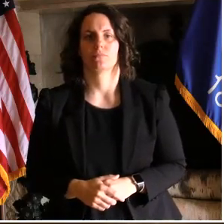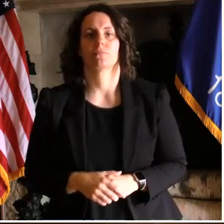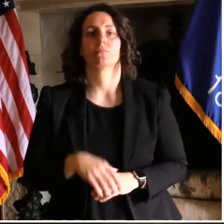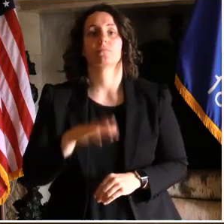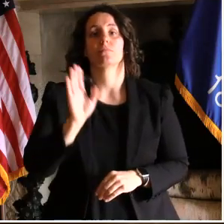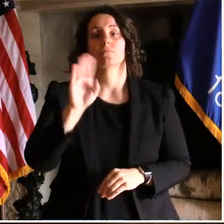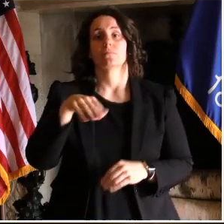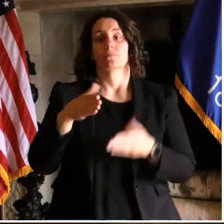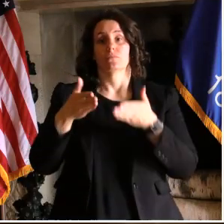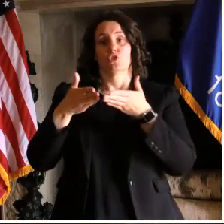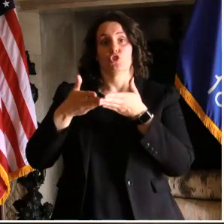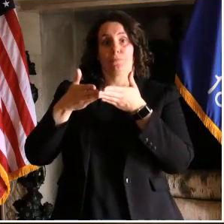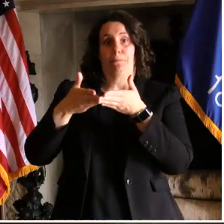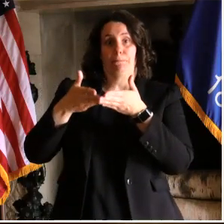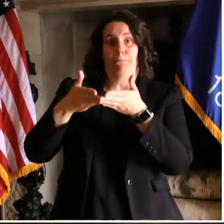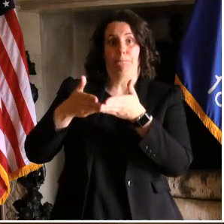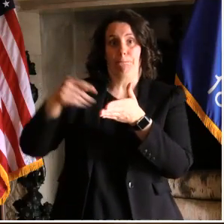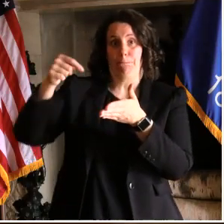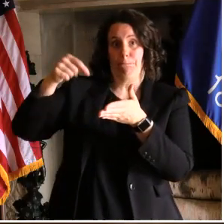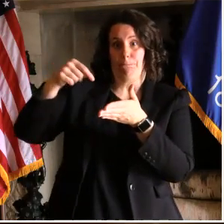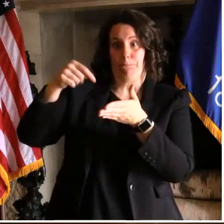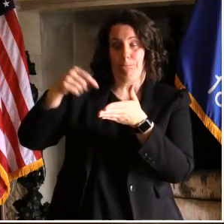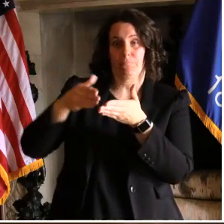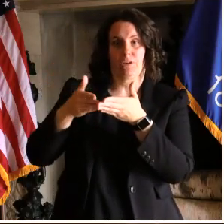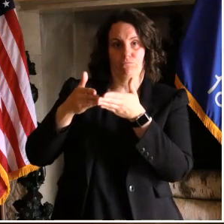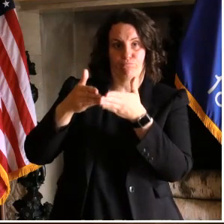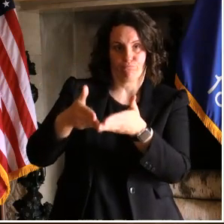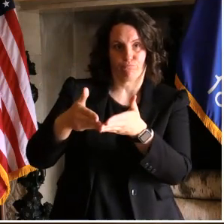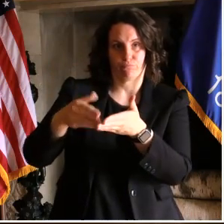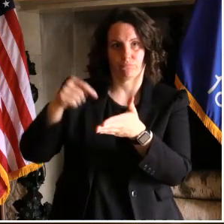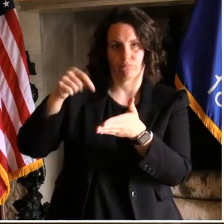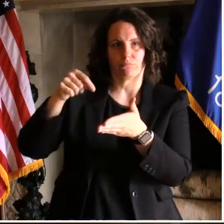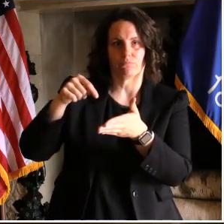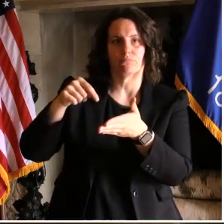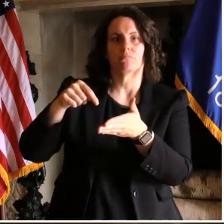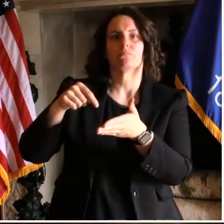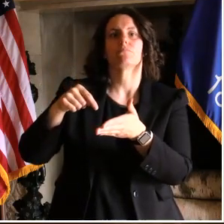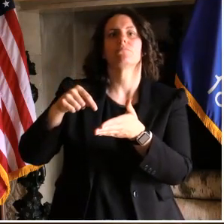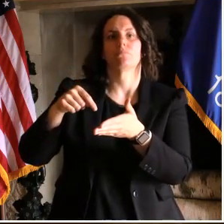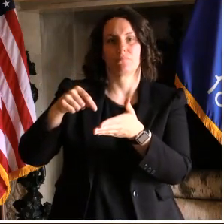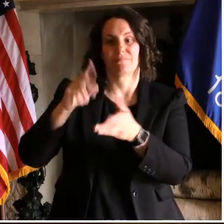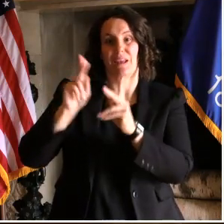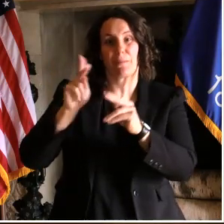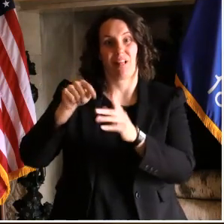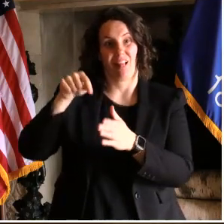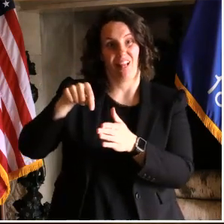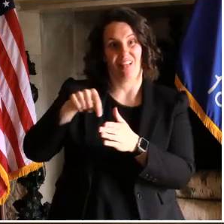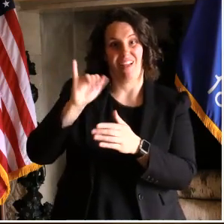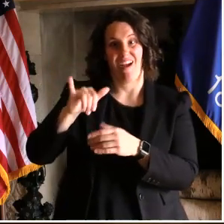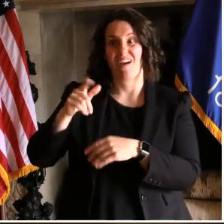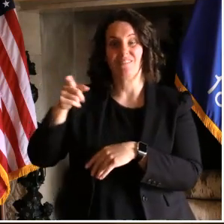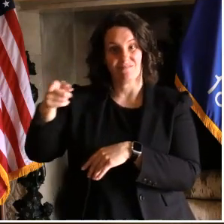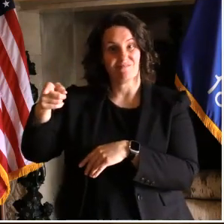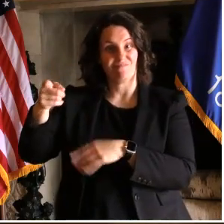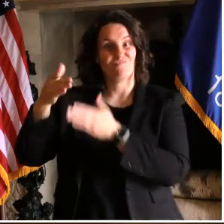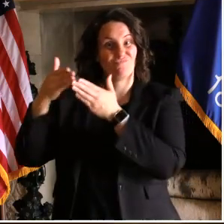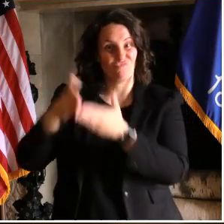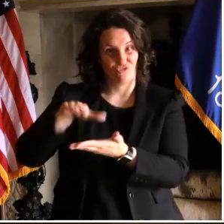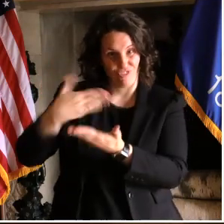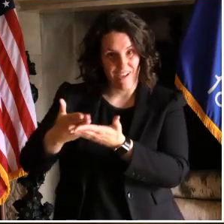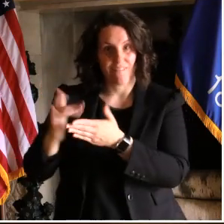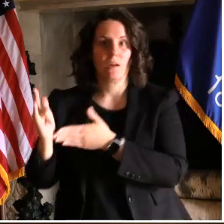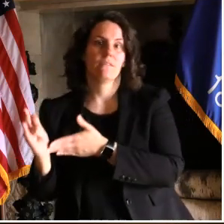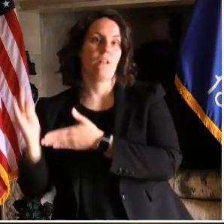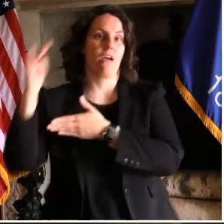transport mission. So what they did is they flew those passengers back into Wisconsin, and then our National Guardsmen transported them